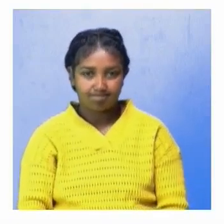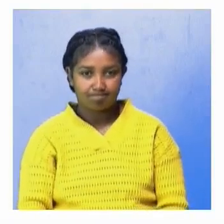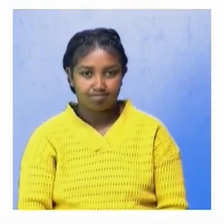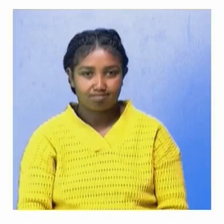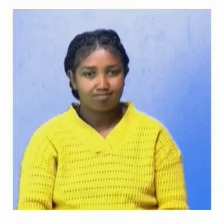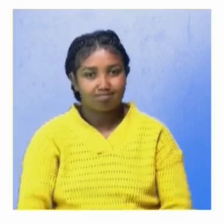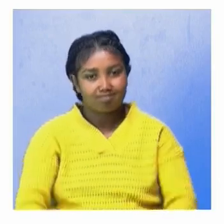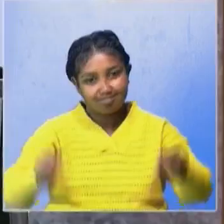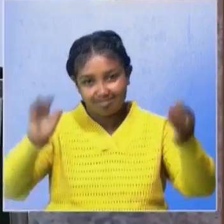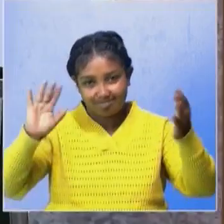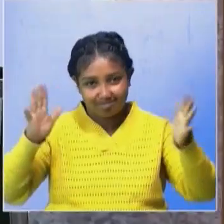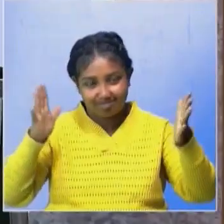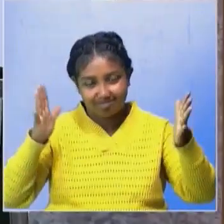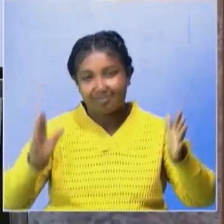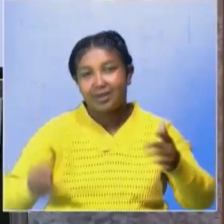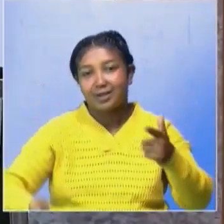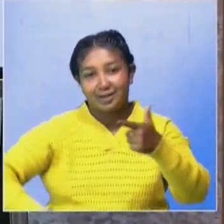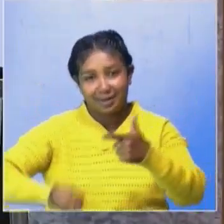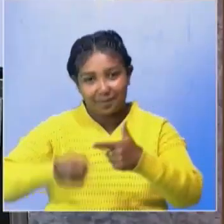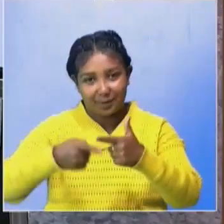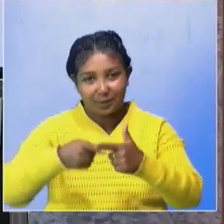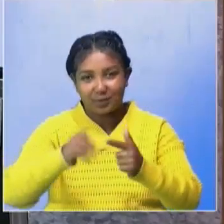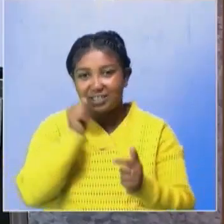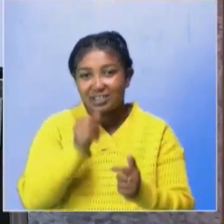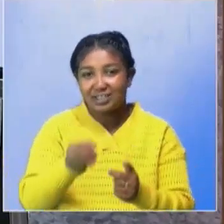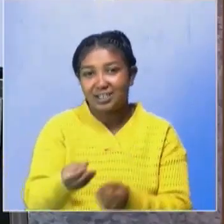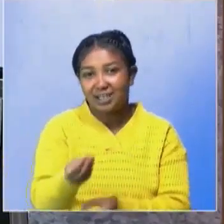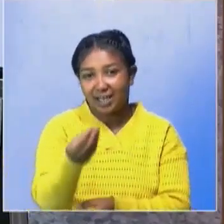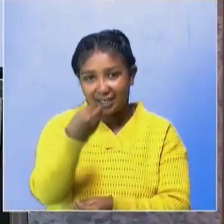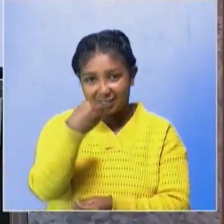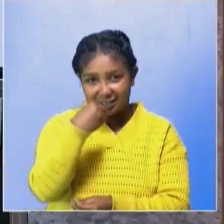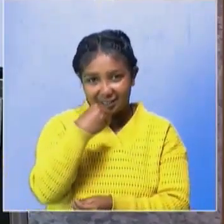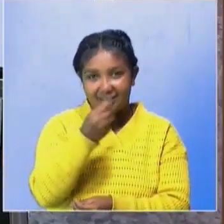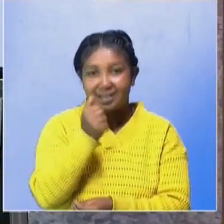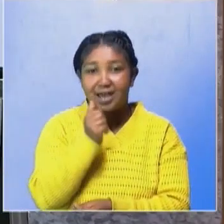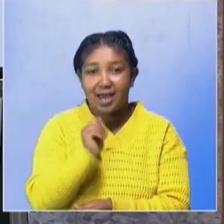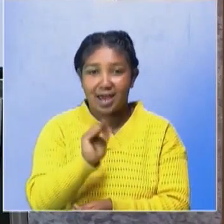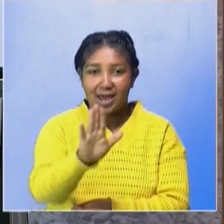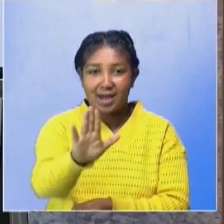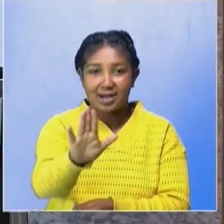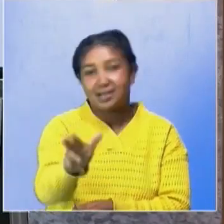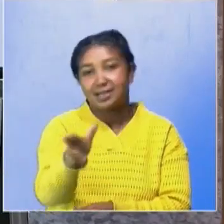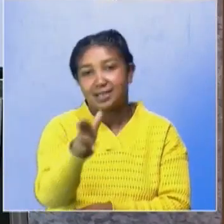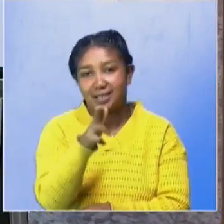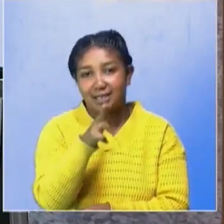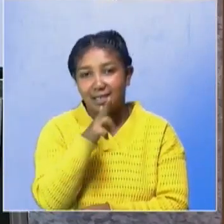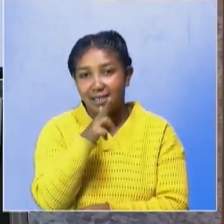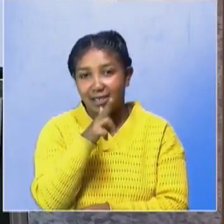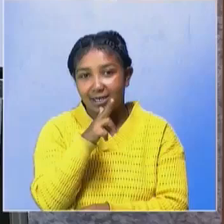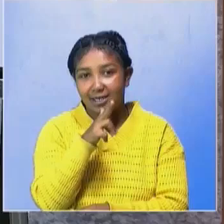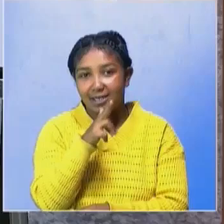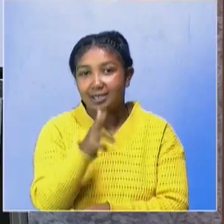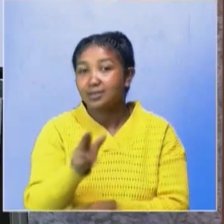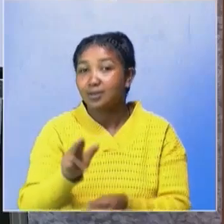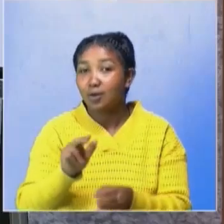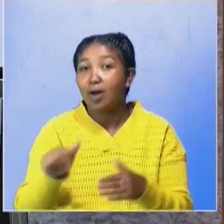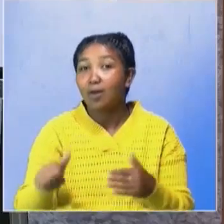Bravo, students. Question number 2. She eats her dinner. So what can we say?